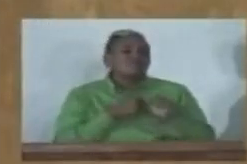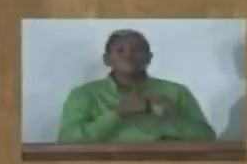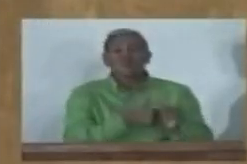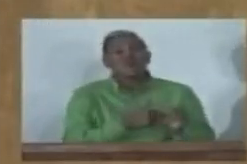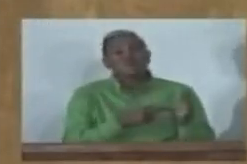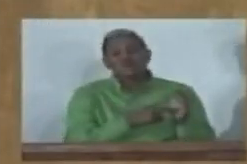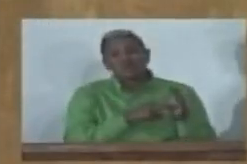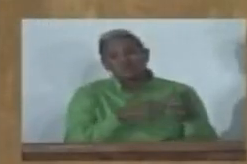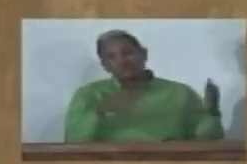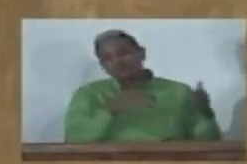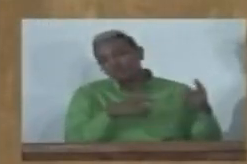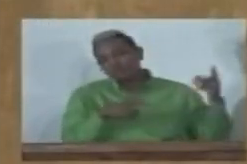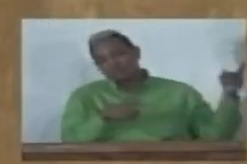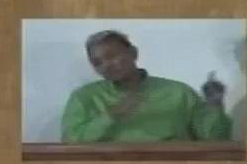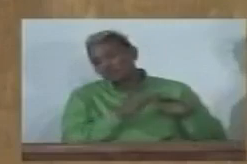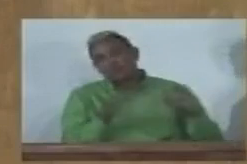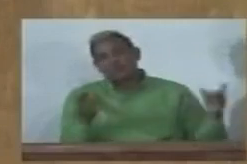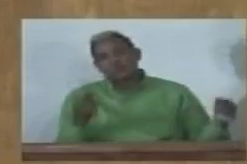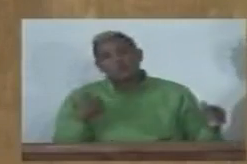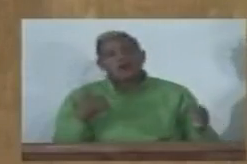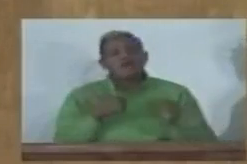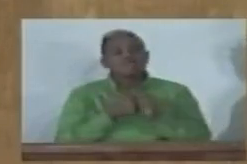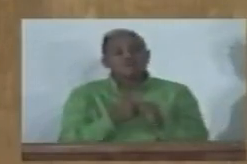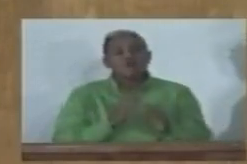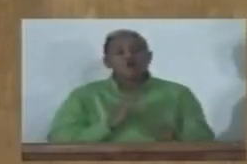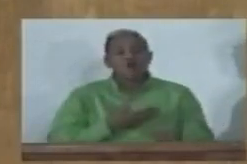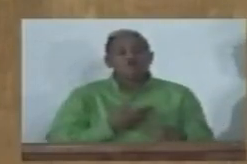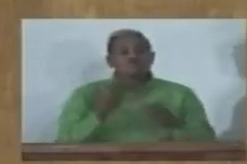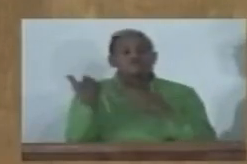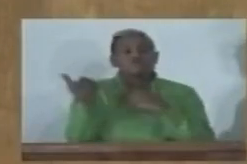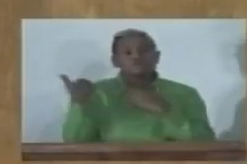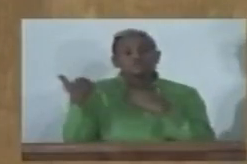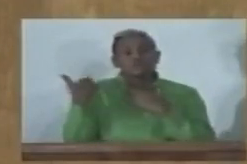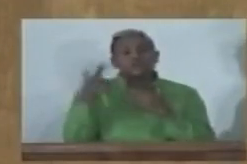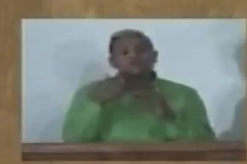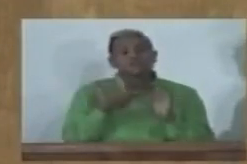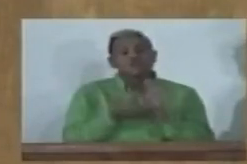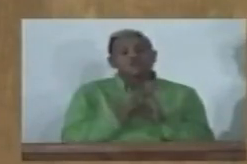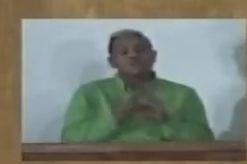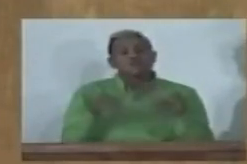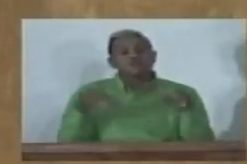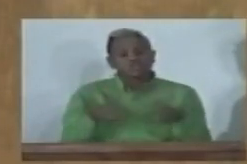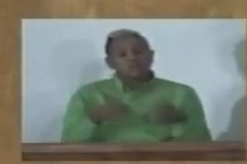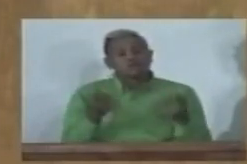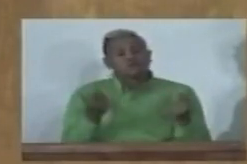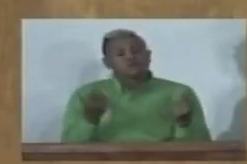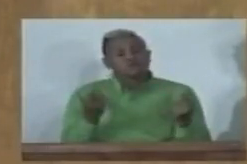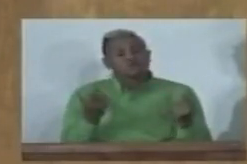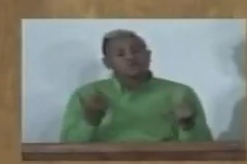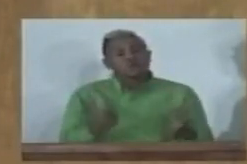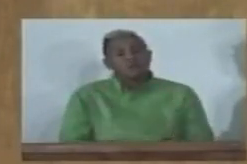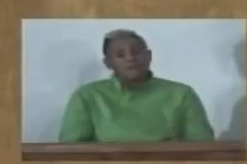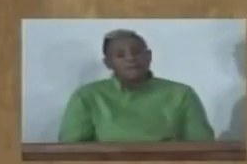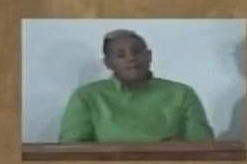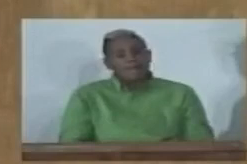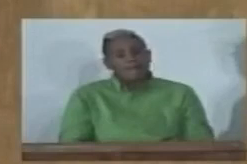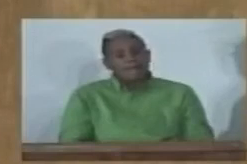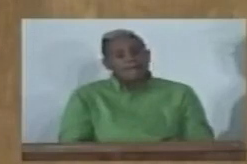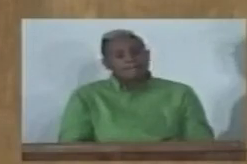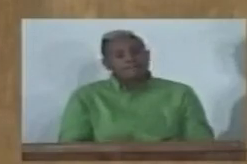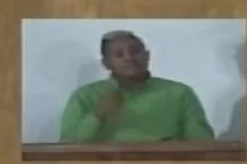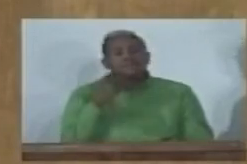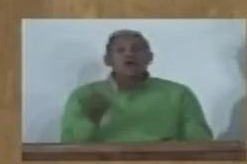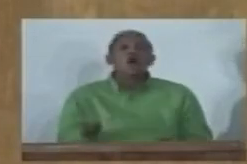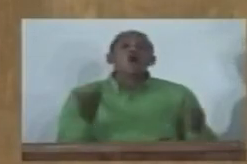place don't do. I follow what is our obligation as a review chamber to do, which is to say how much